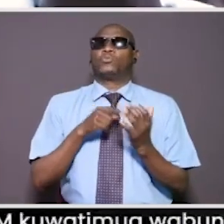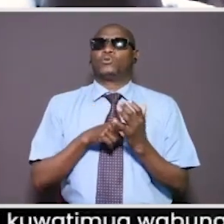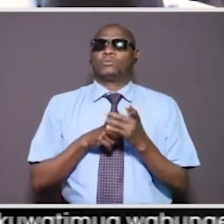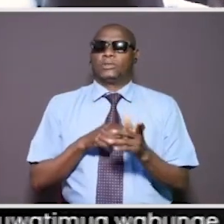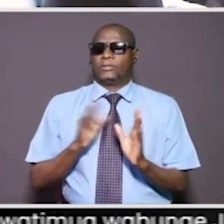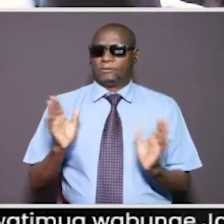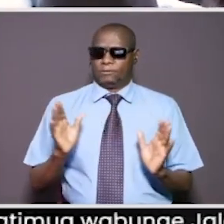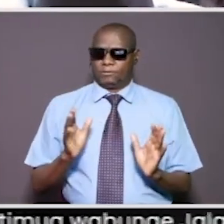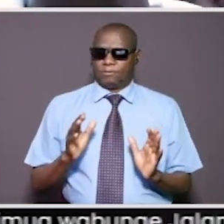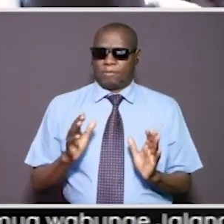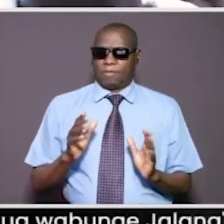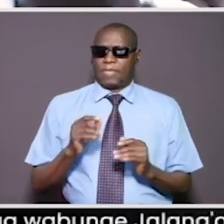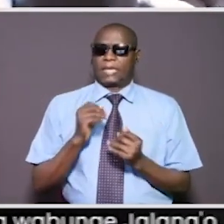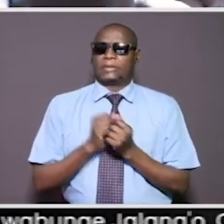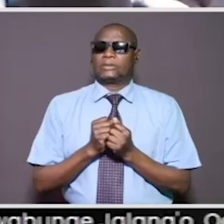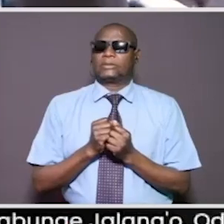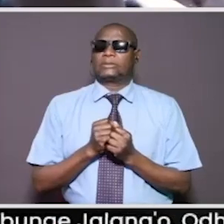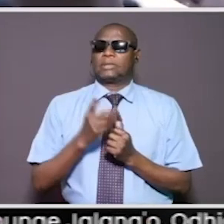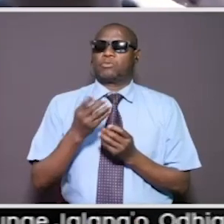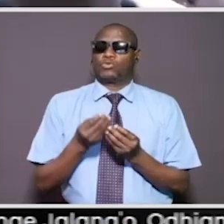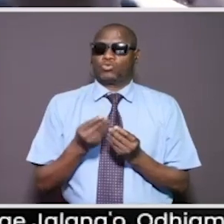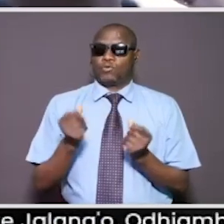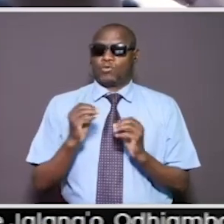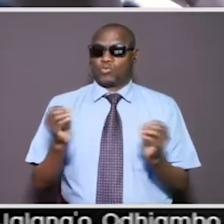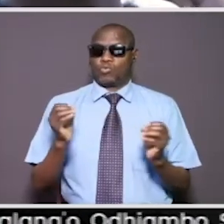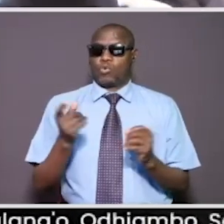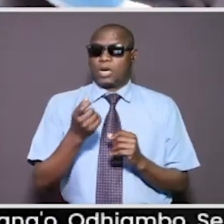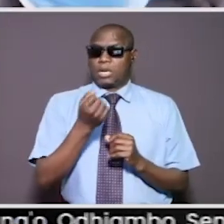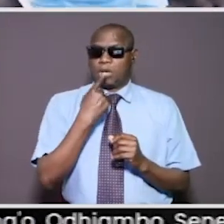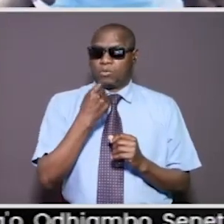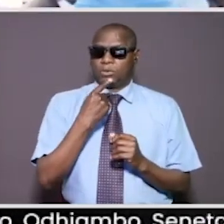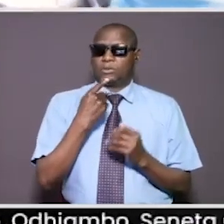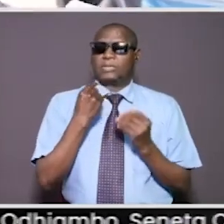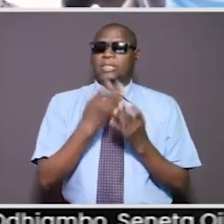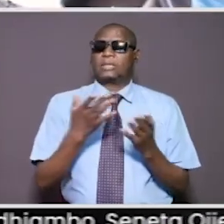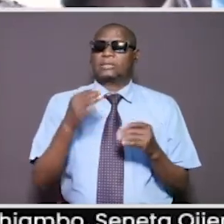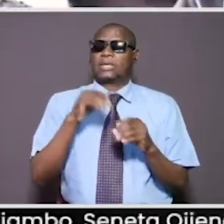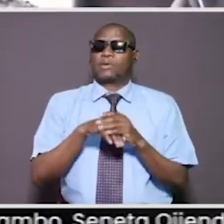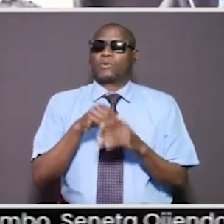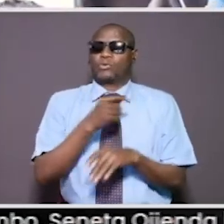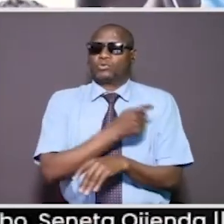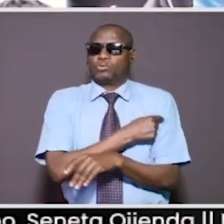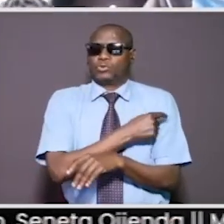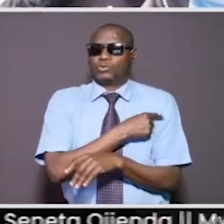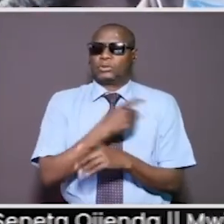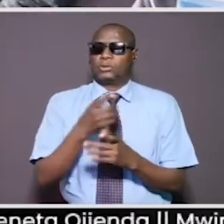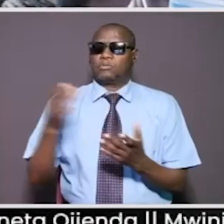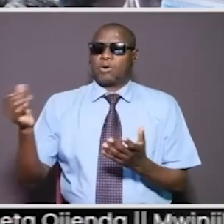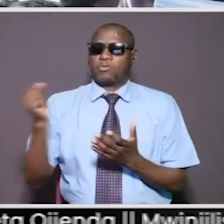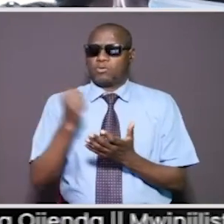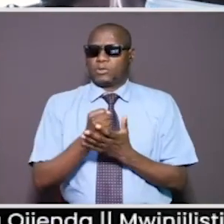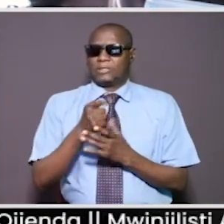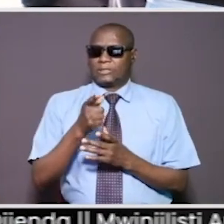December if they don't take the issues of having drugs and supplies in the hospitals. The unemployment is an issue that must be